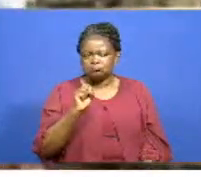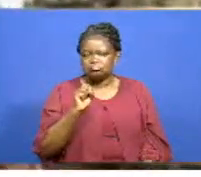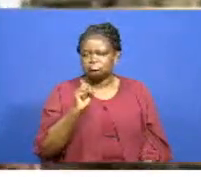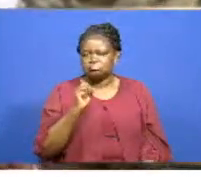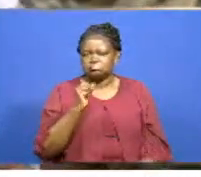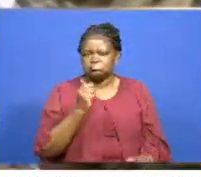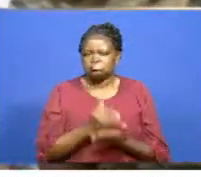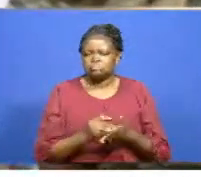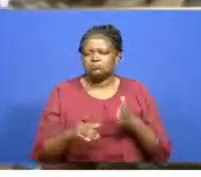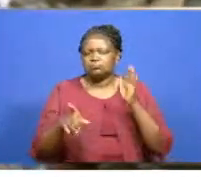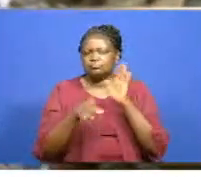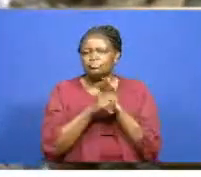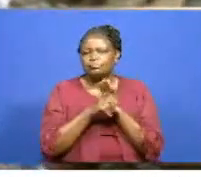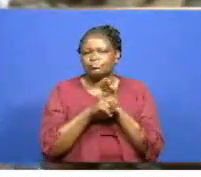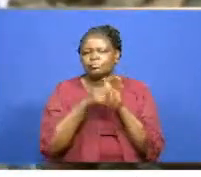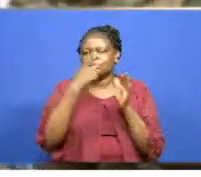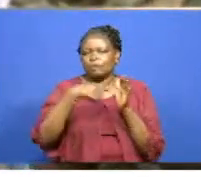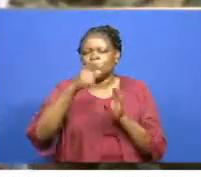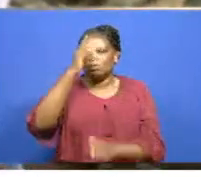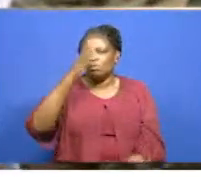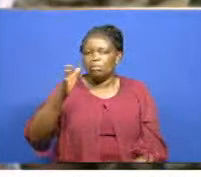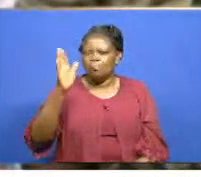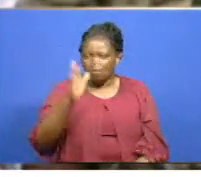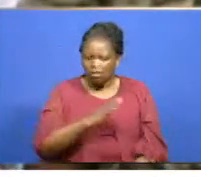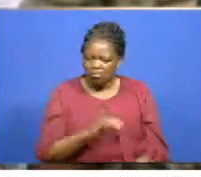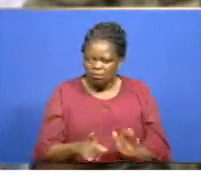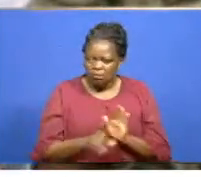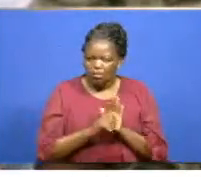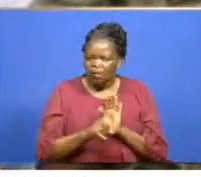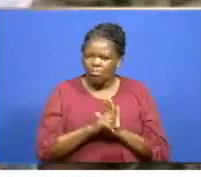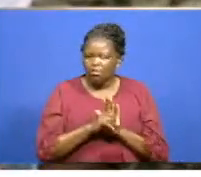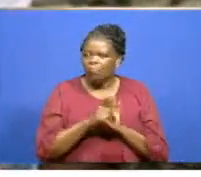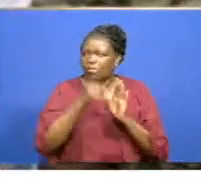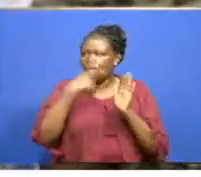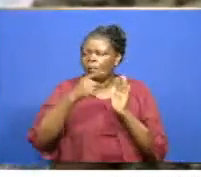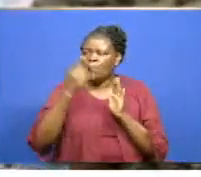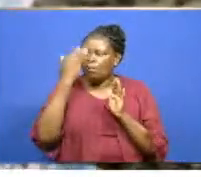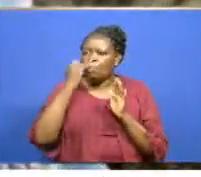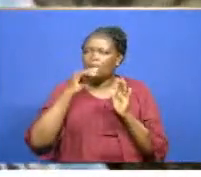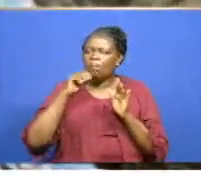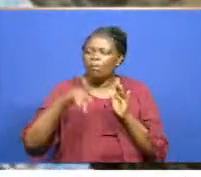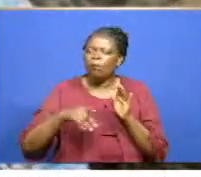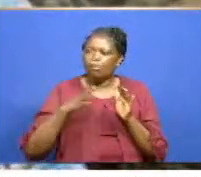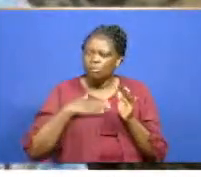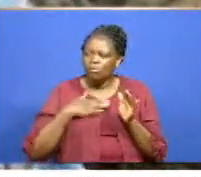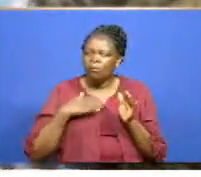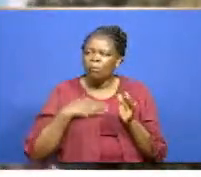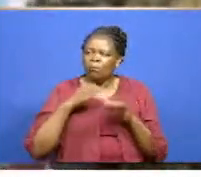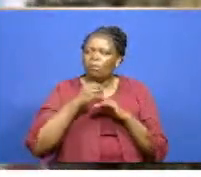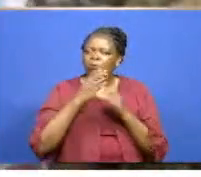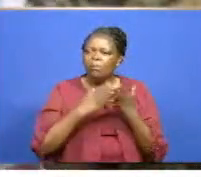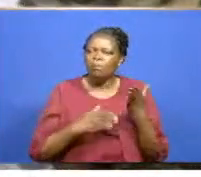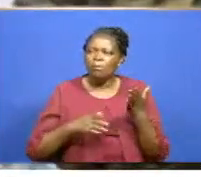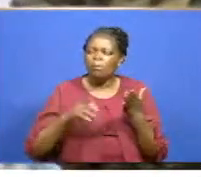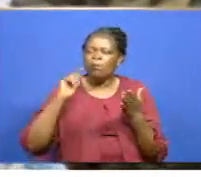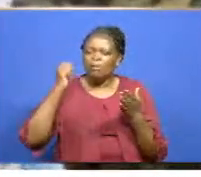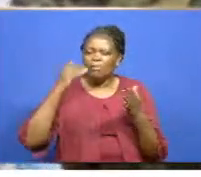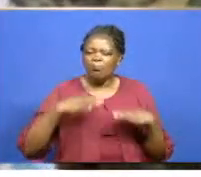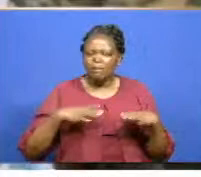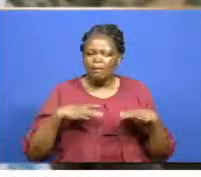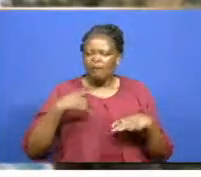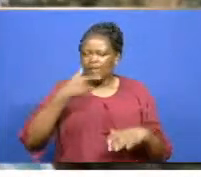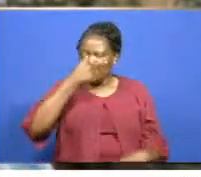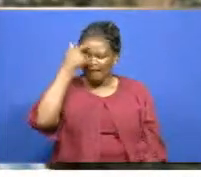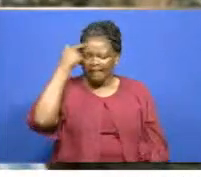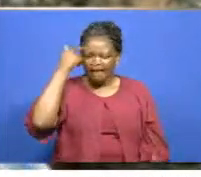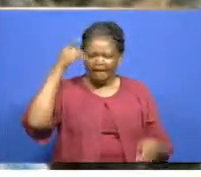has been passed in Parliament, and that law was passed by our MPs on the behalf of the Kenyan people, because we